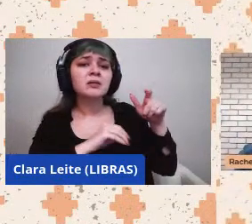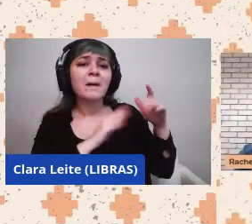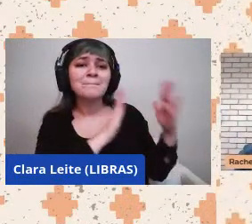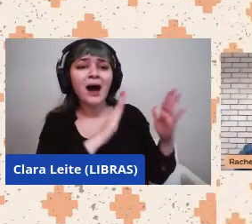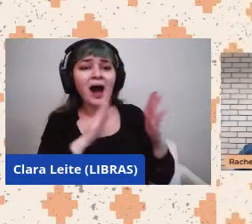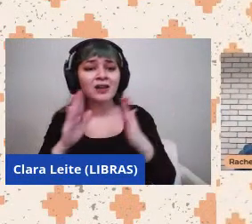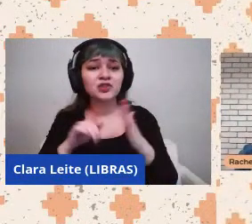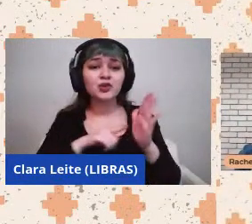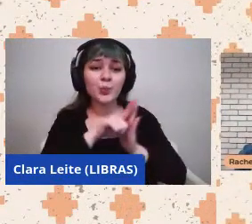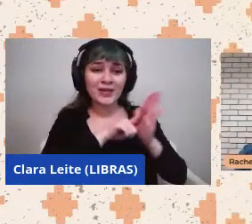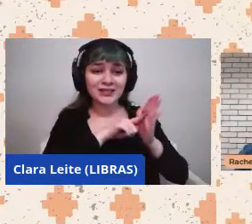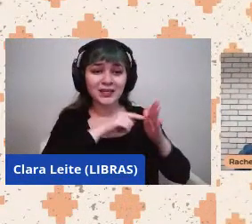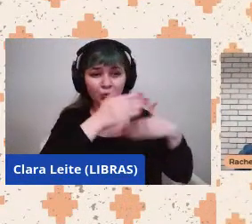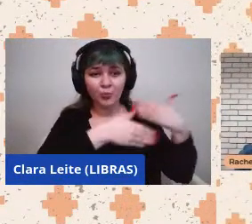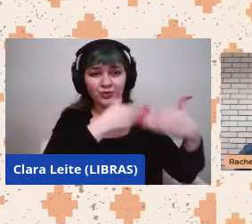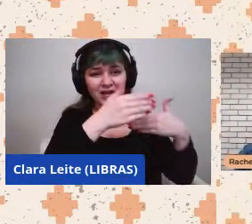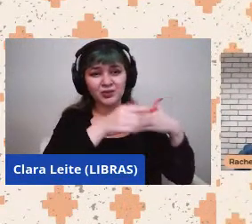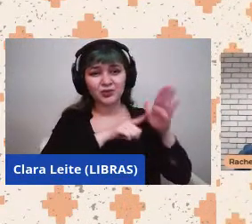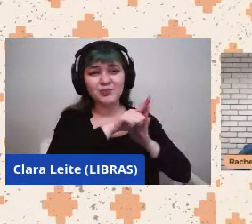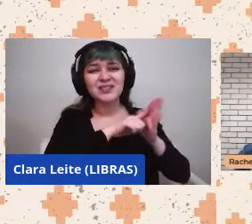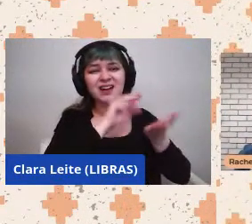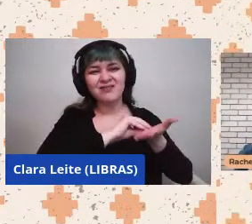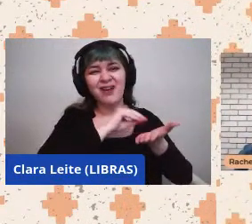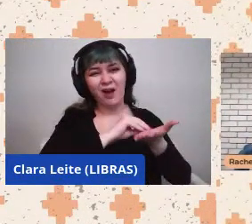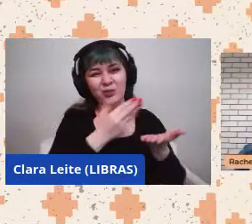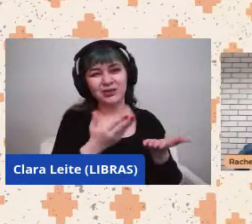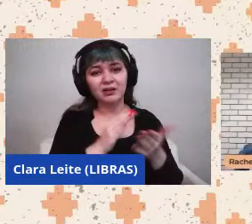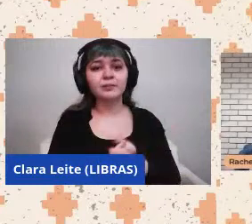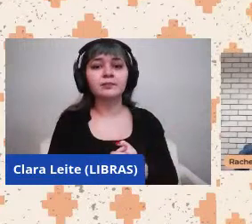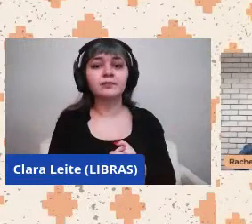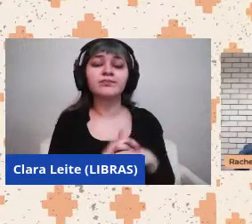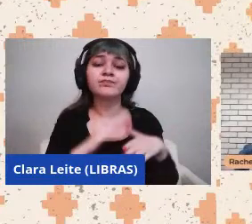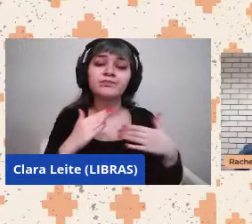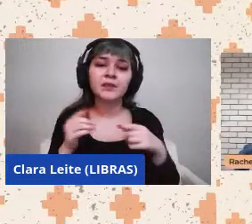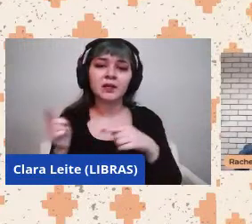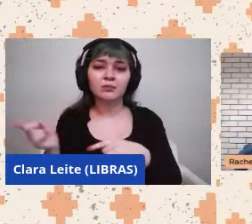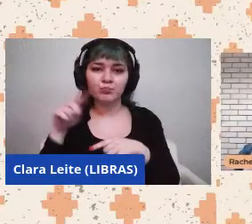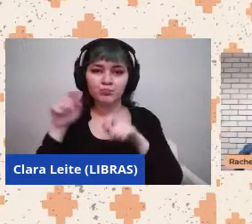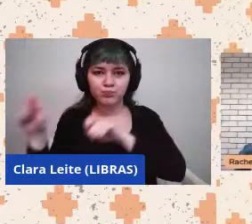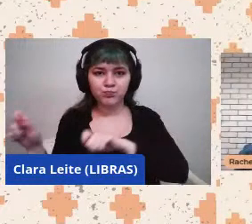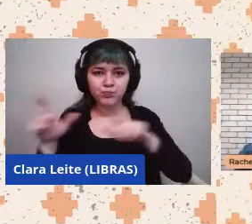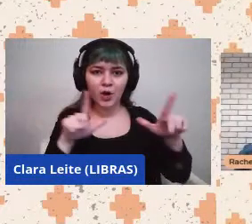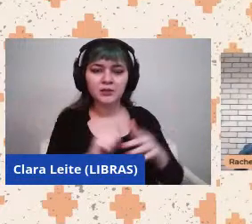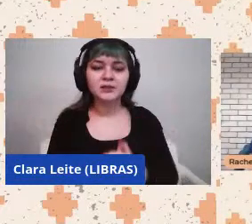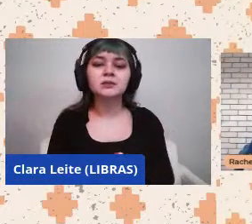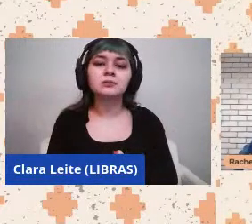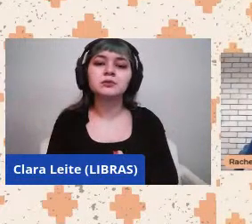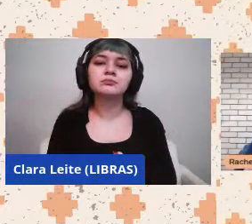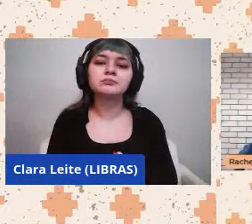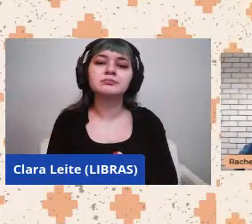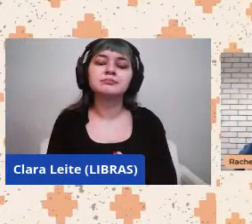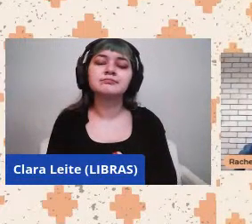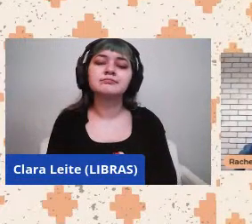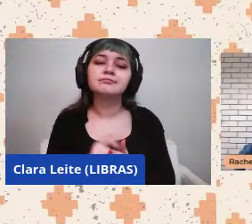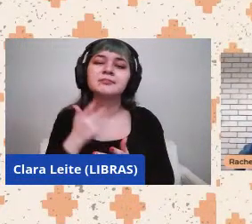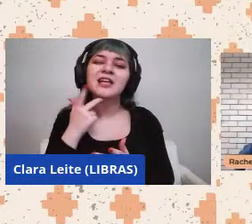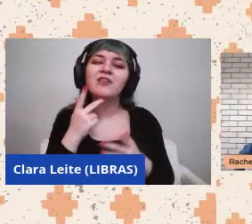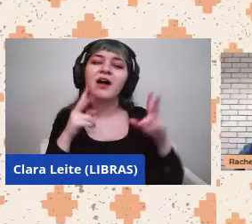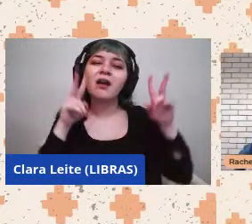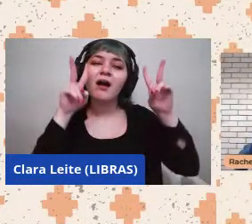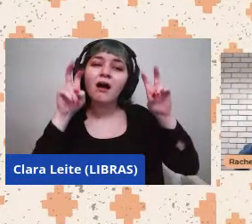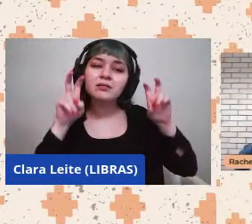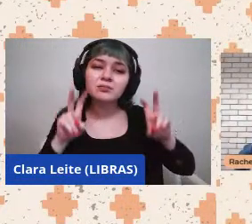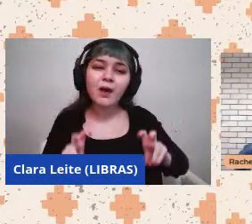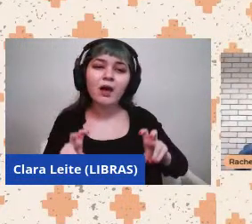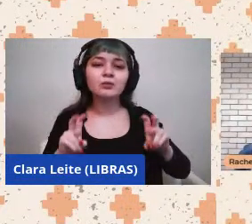which I'll talk about in a minute. So if we could go on to the next slide now, which discusses, I think, aspects and